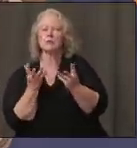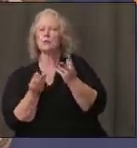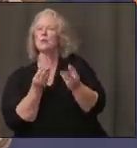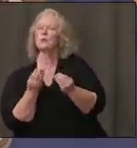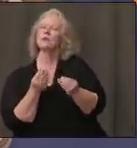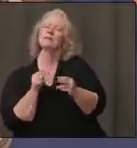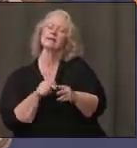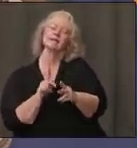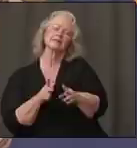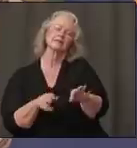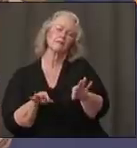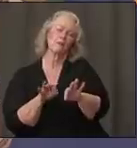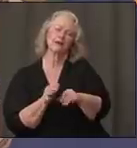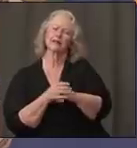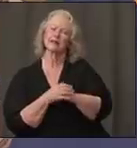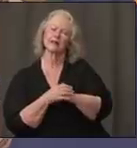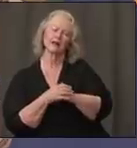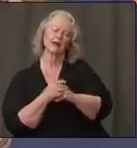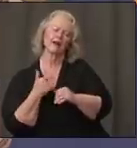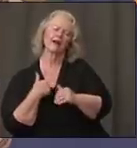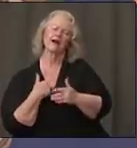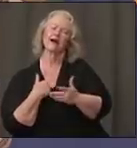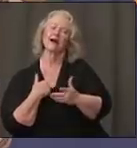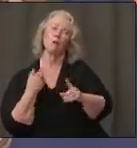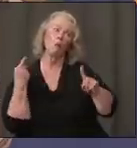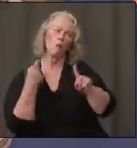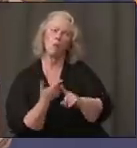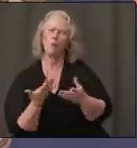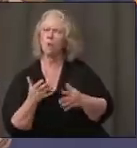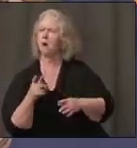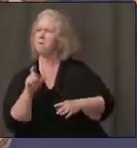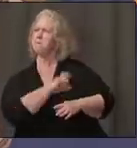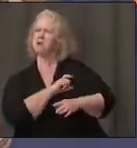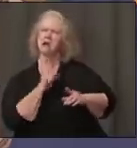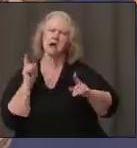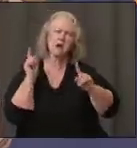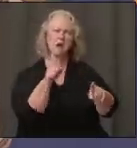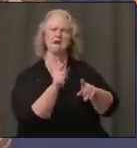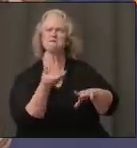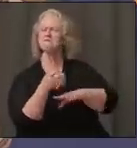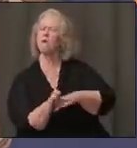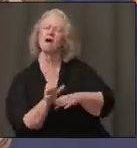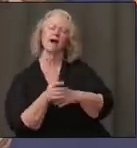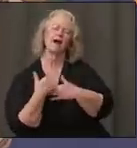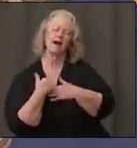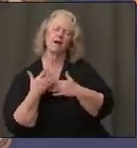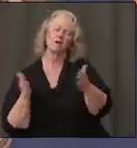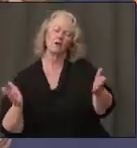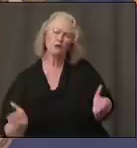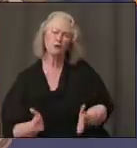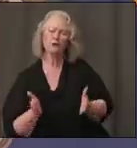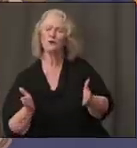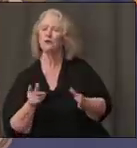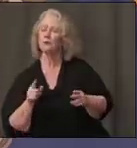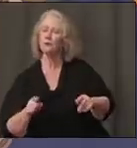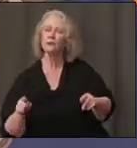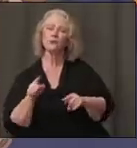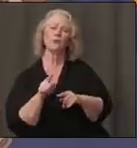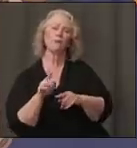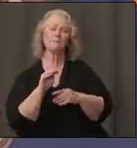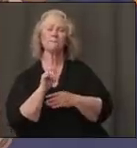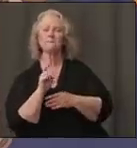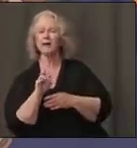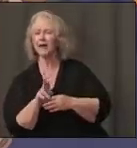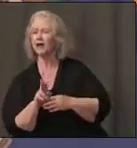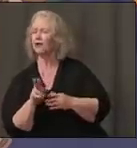to do this. I'm not interested in going out there with state troopers enforcing. I really urge each and every one of you and the mayors to encourage each and